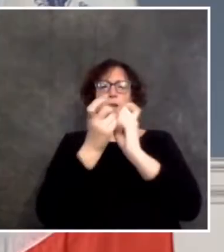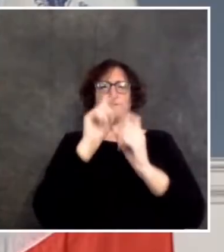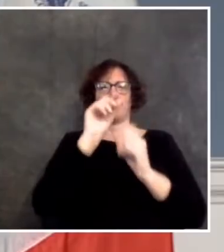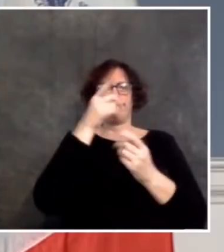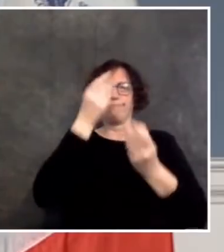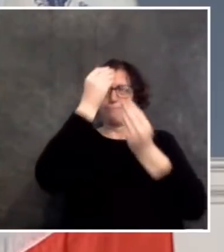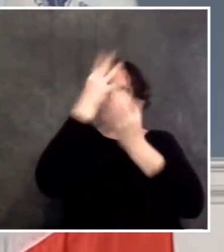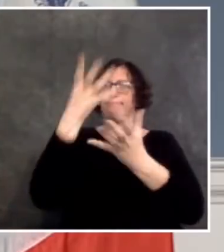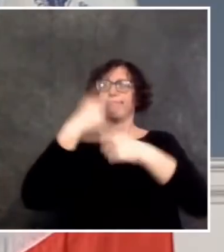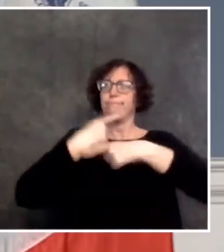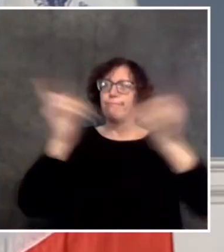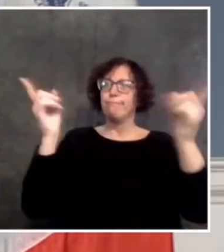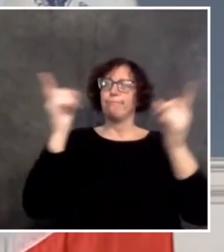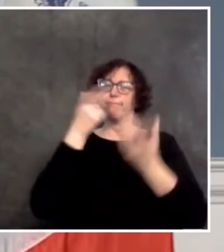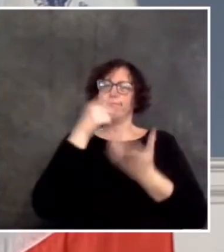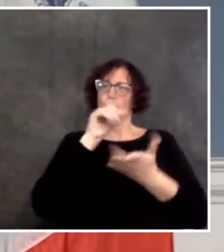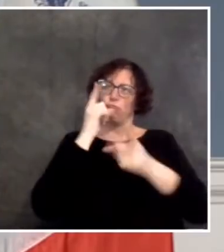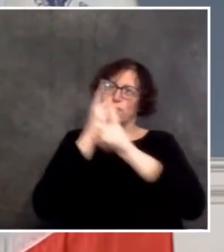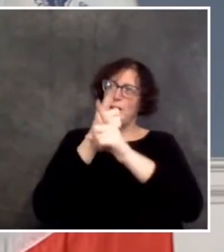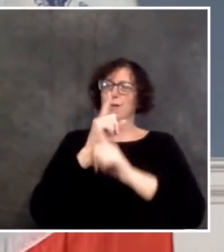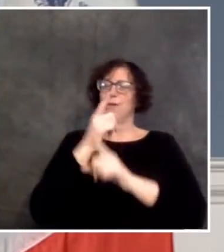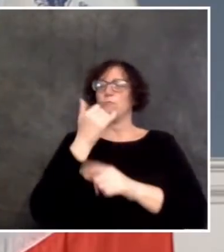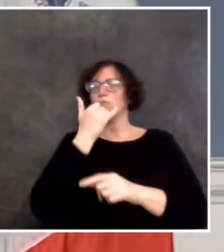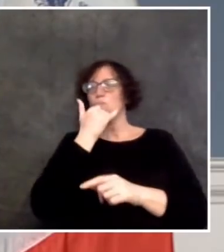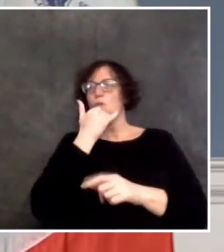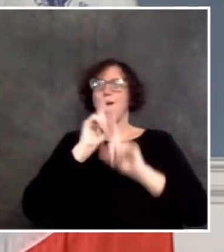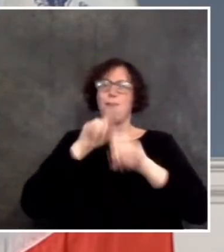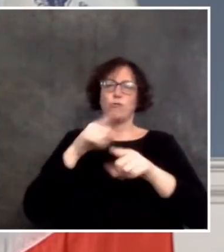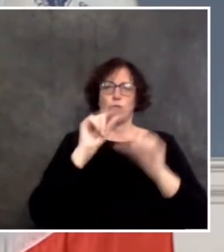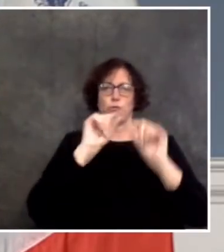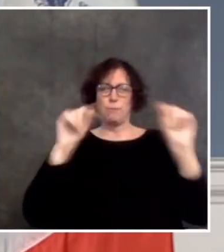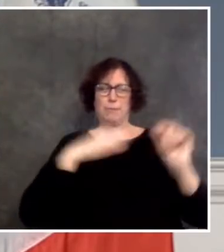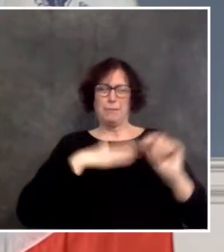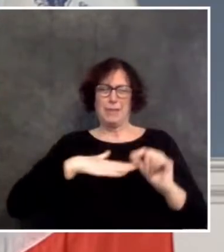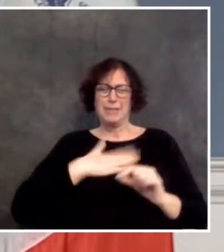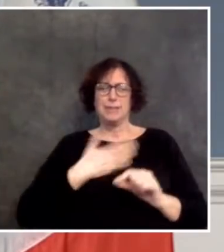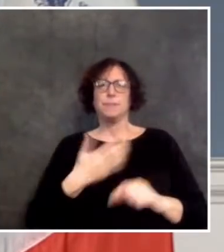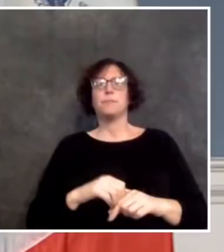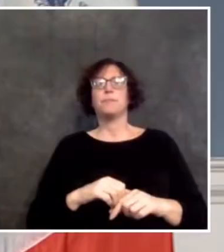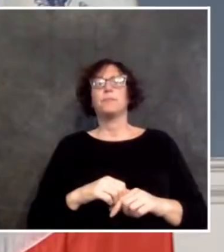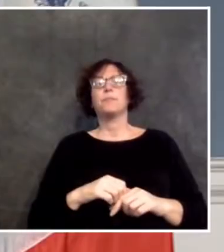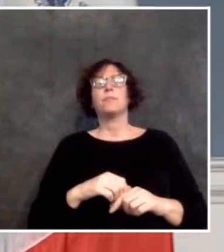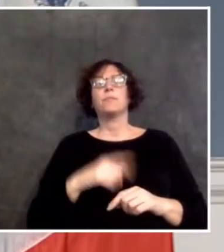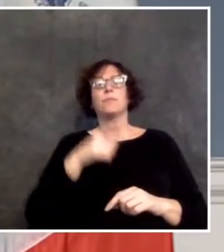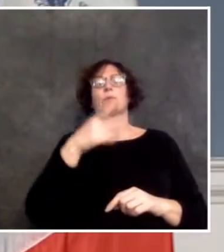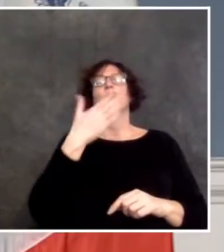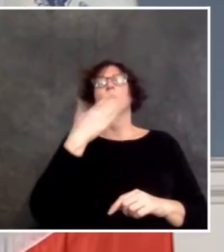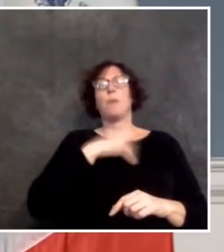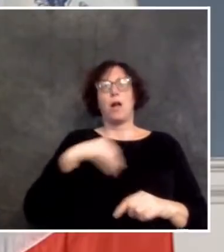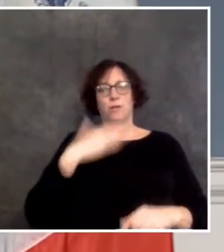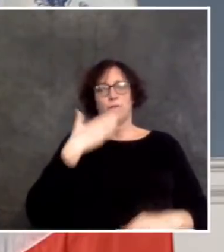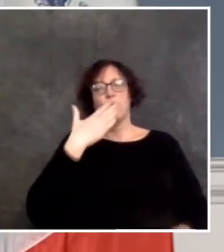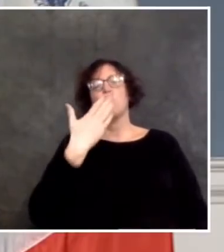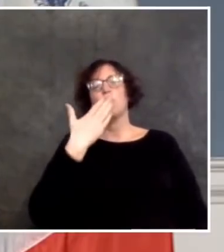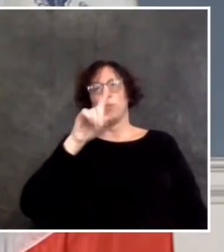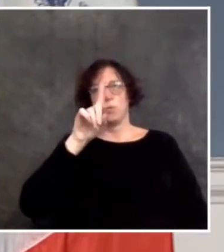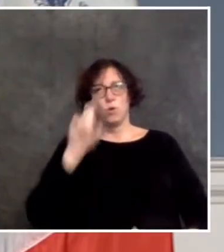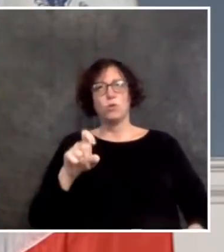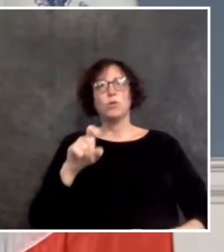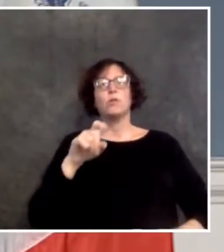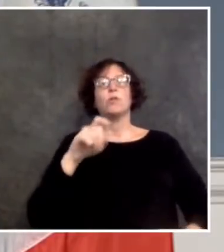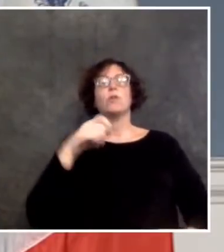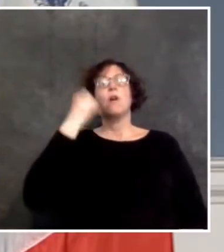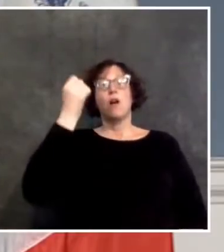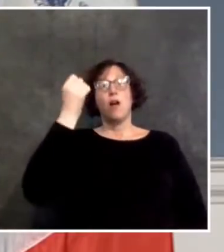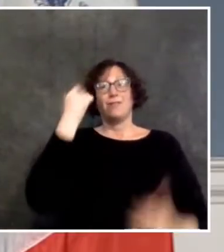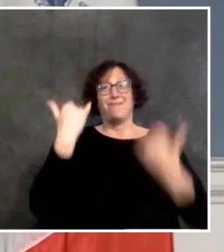really, really unusual situation here. The chancellor will jump in if he has anything wants to add after I've